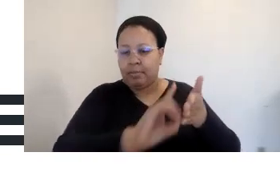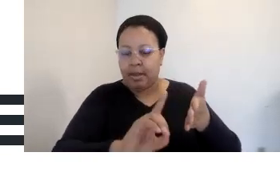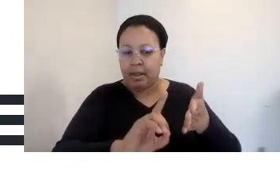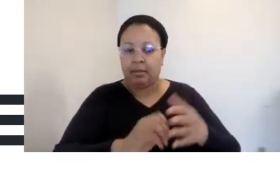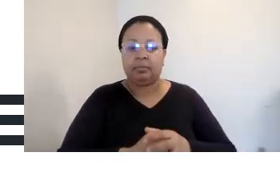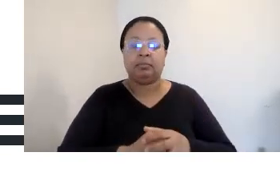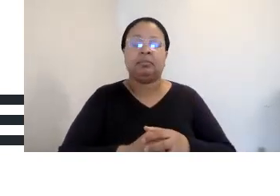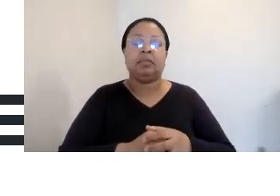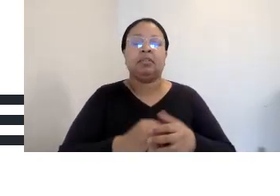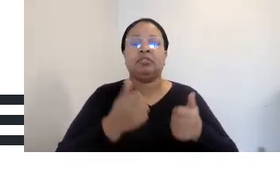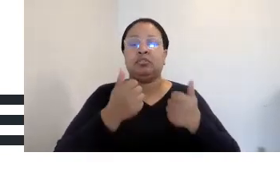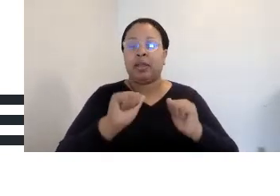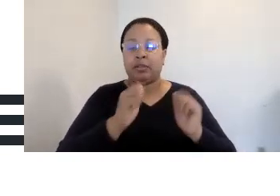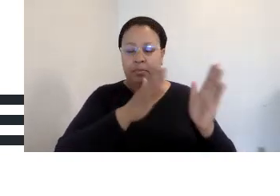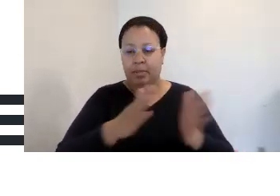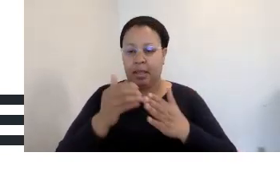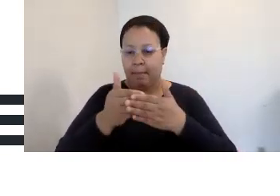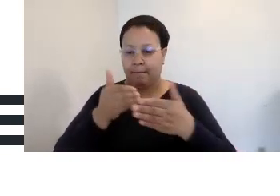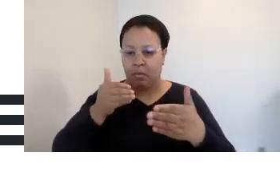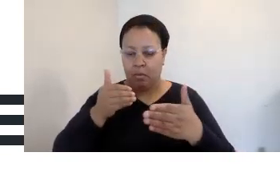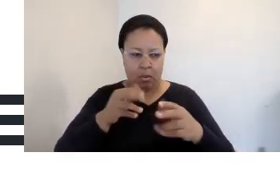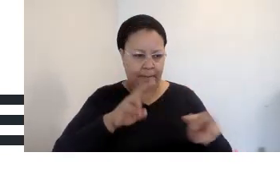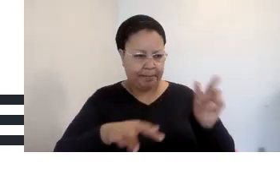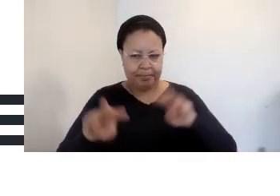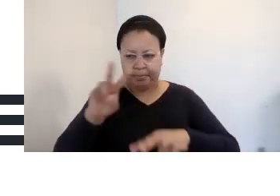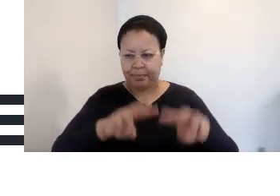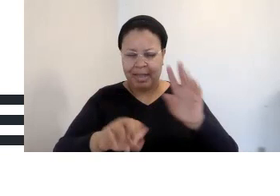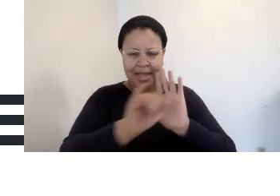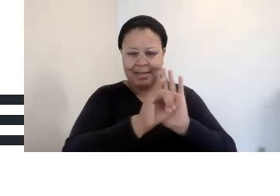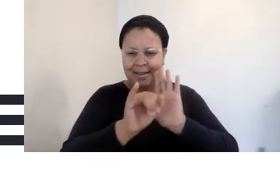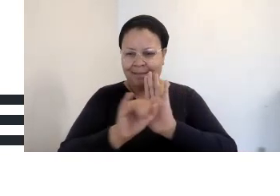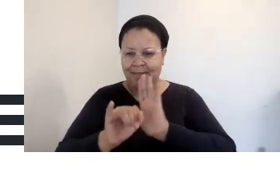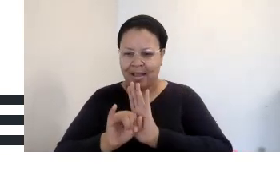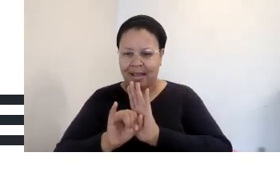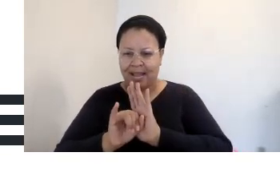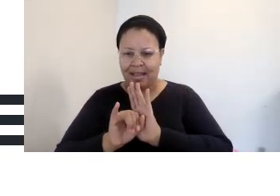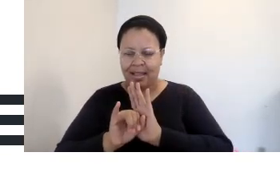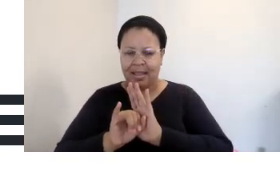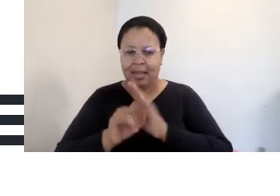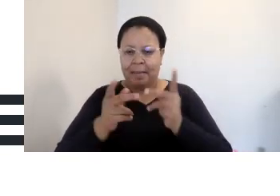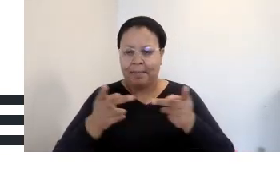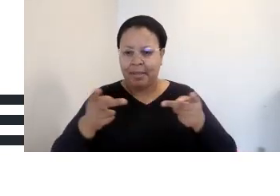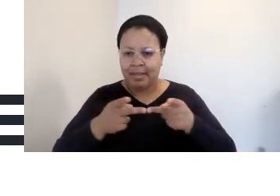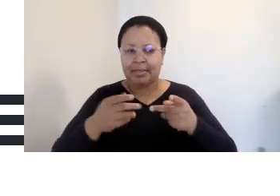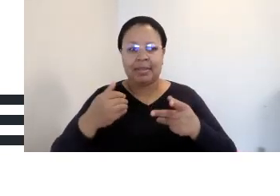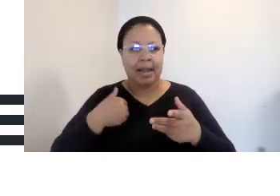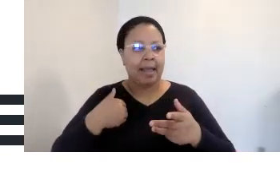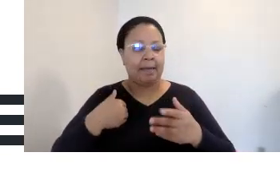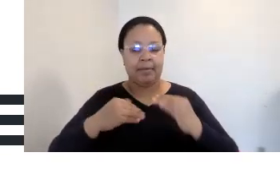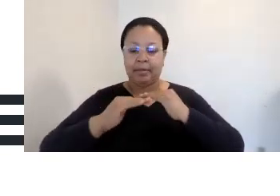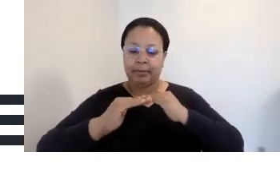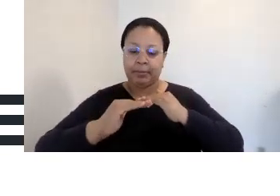plan ahead and identify locations that have paved roads, have